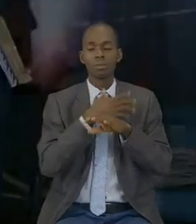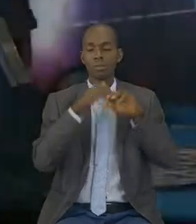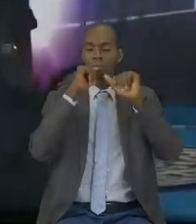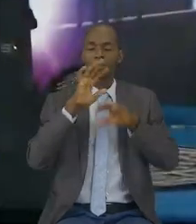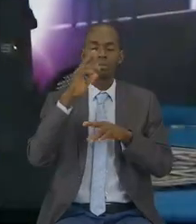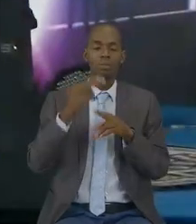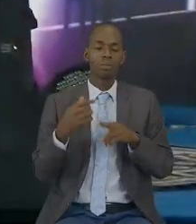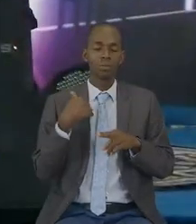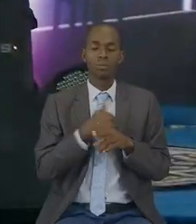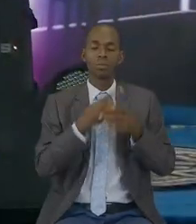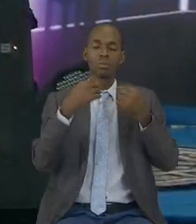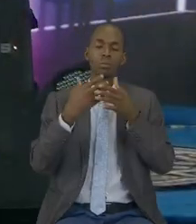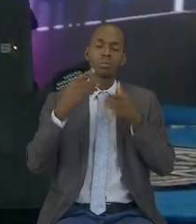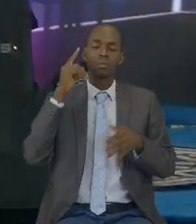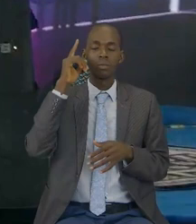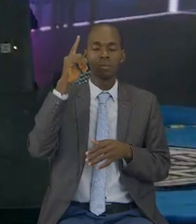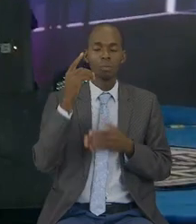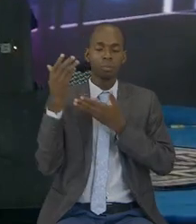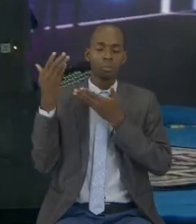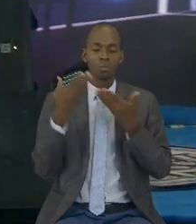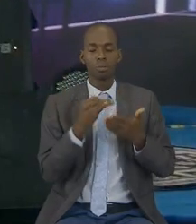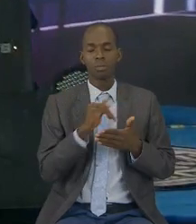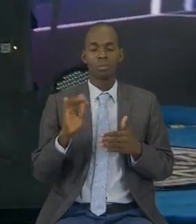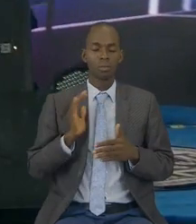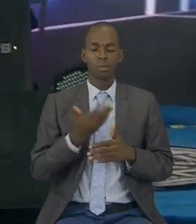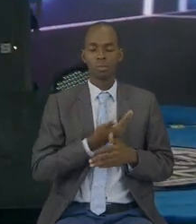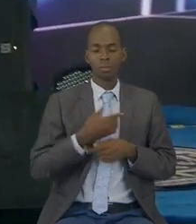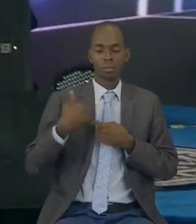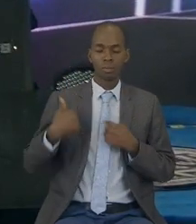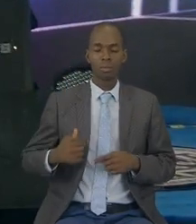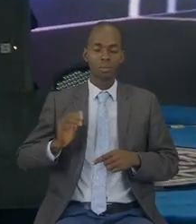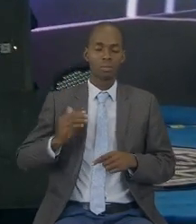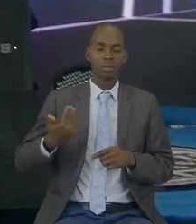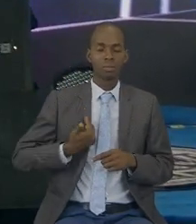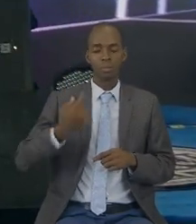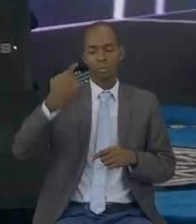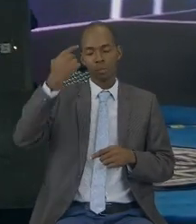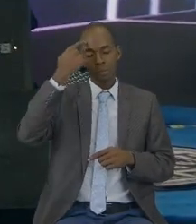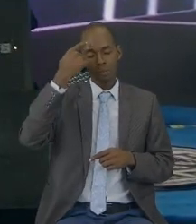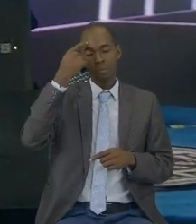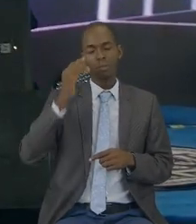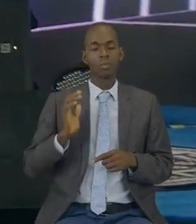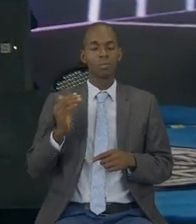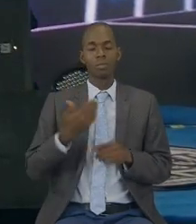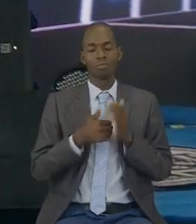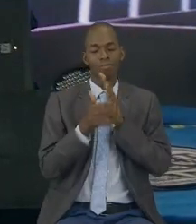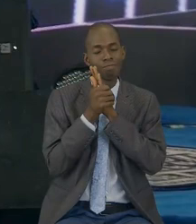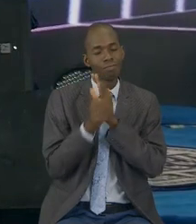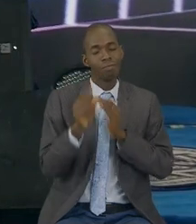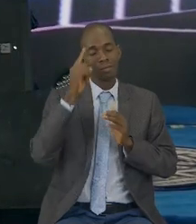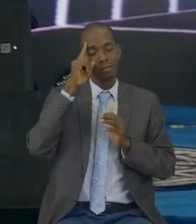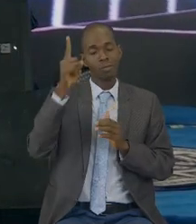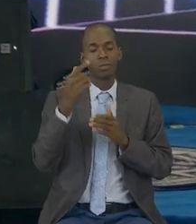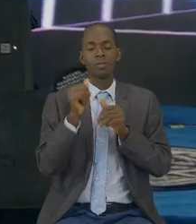We come before you, bringing our heart, our soul, our mind, our skill, everything we